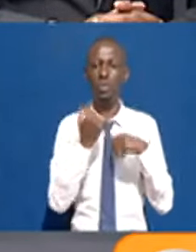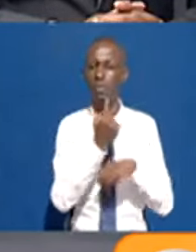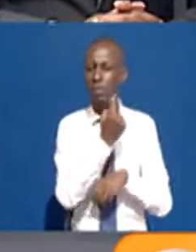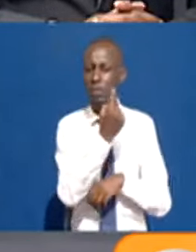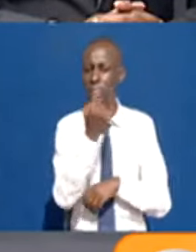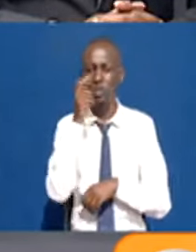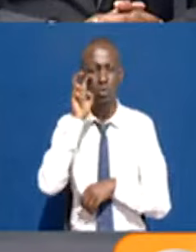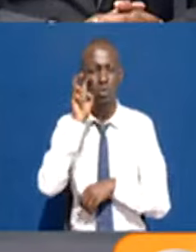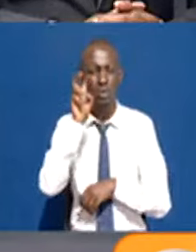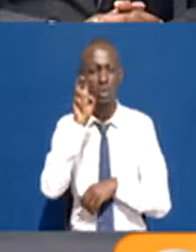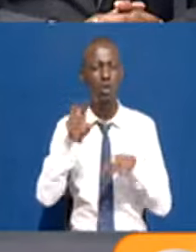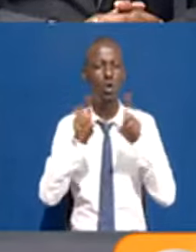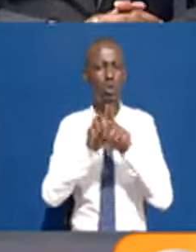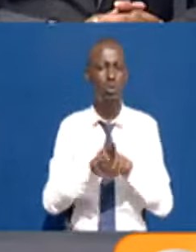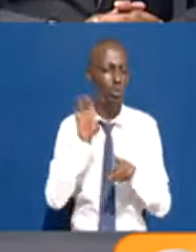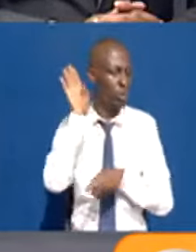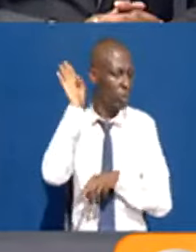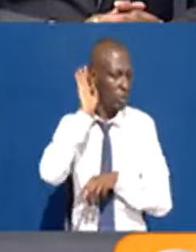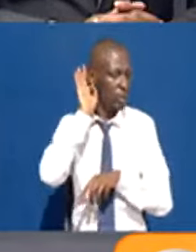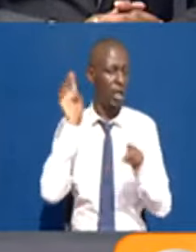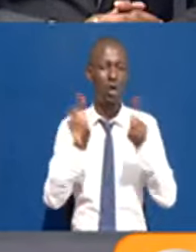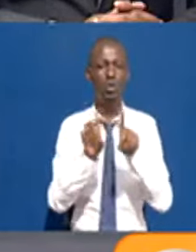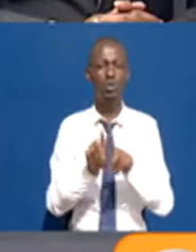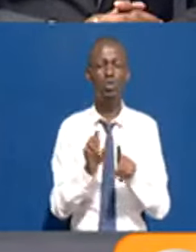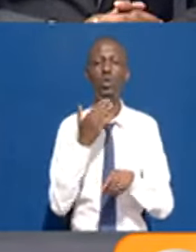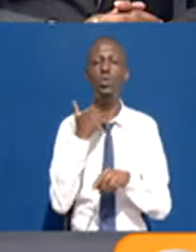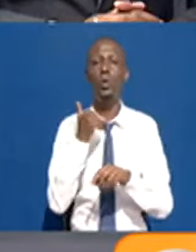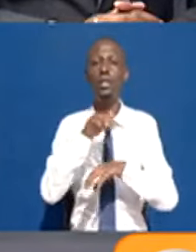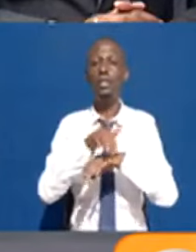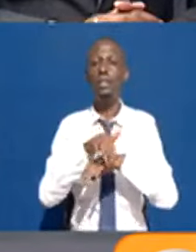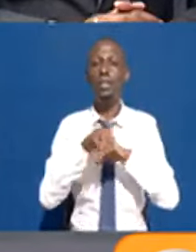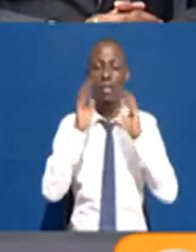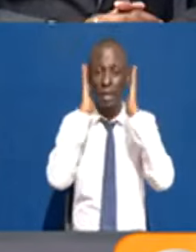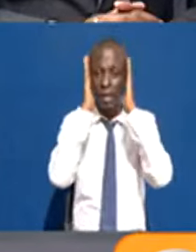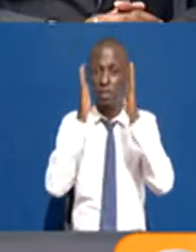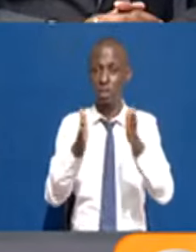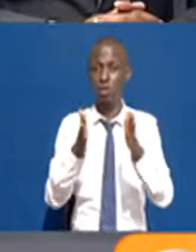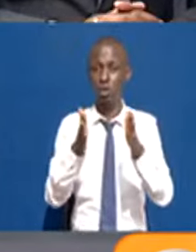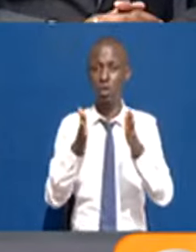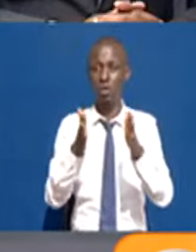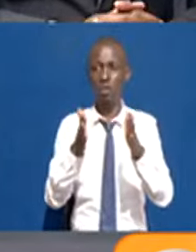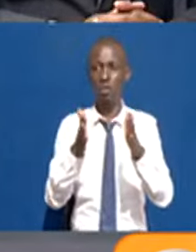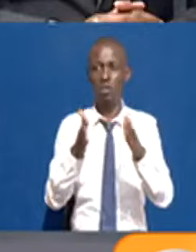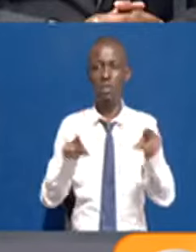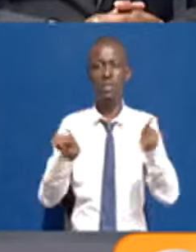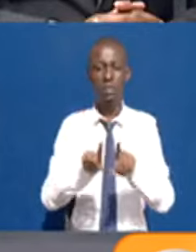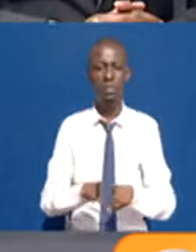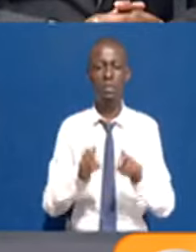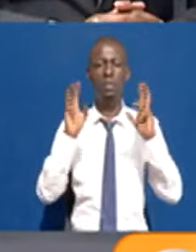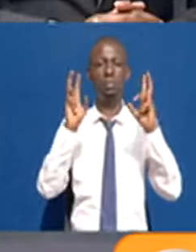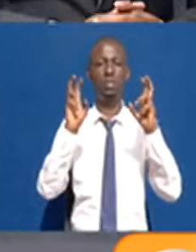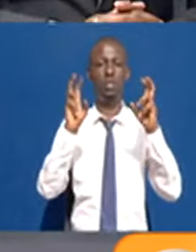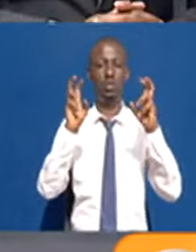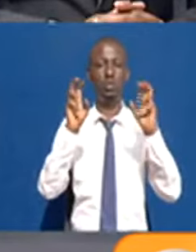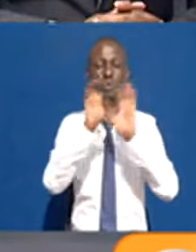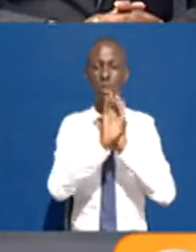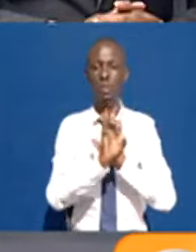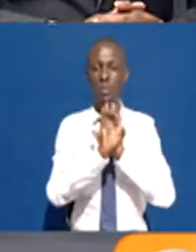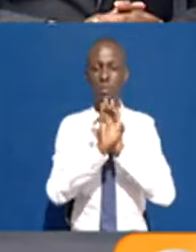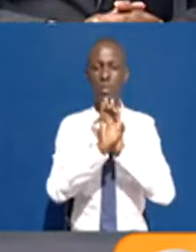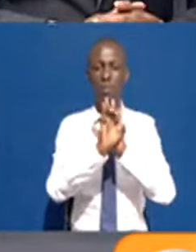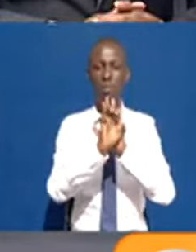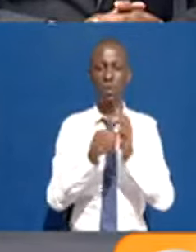to be heard, and competing for attention, even when it is on the same issue. For instance,